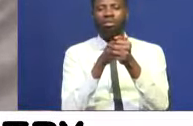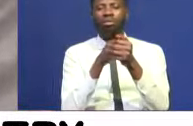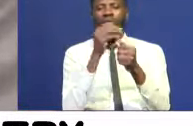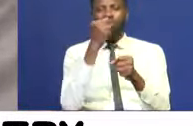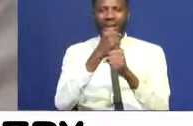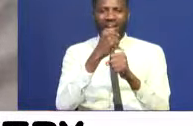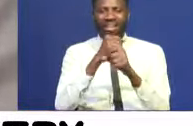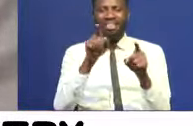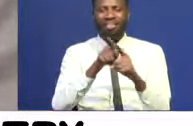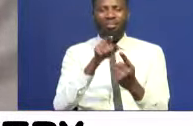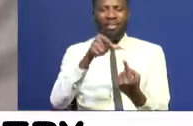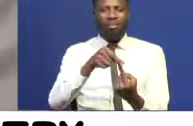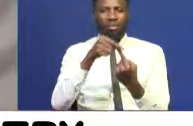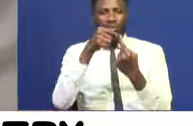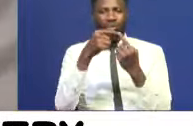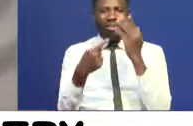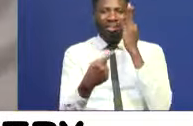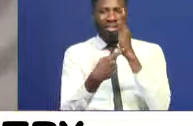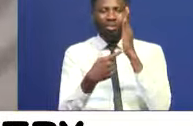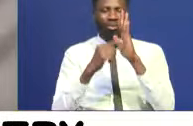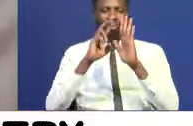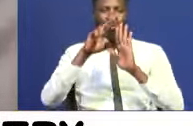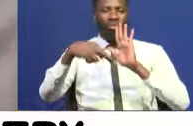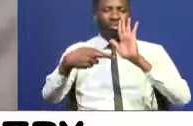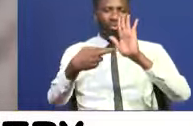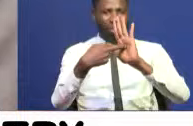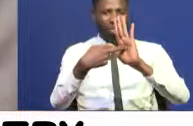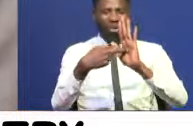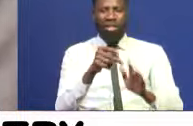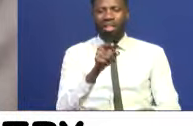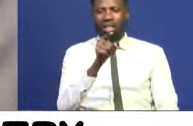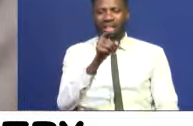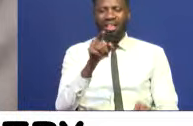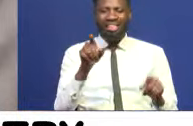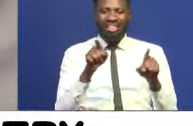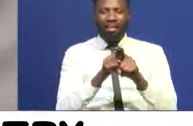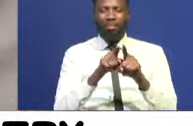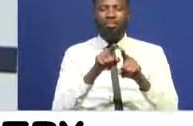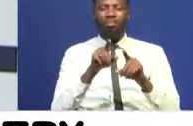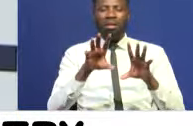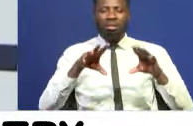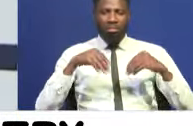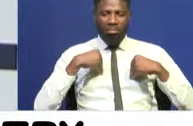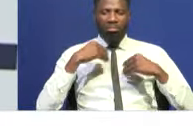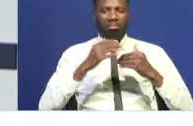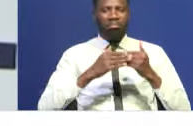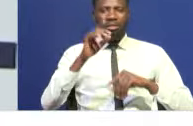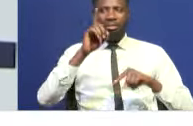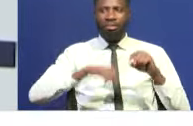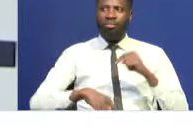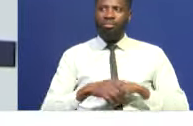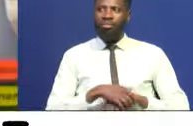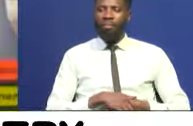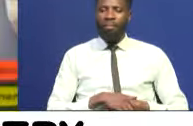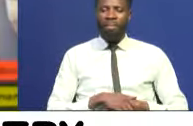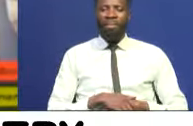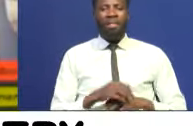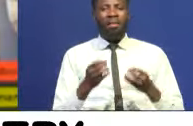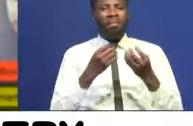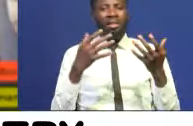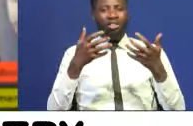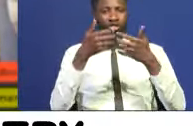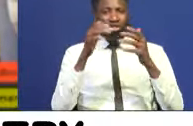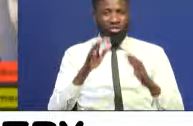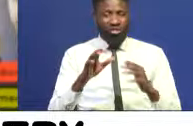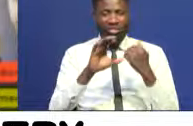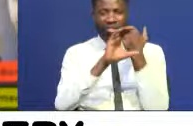specialized technical roles. This is unacceptable. This comes as hundreds of engineers